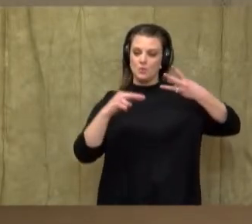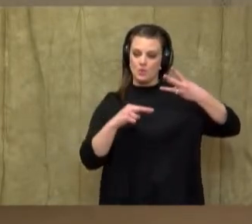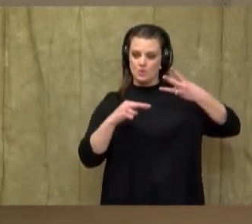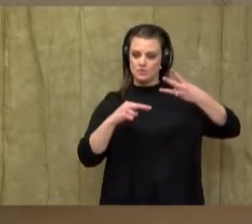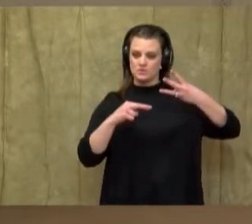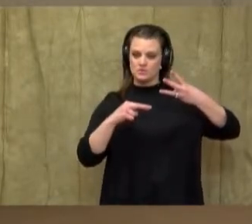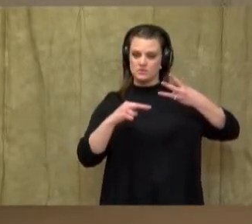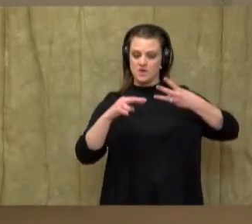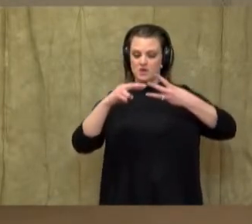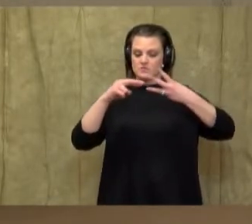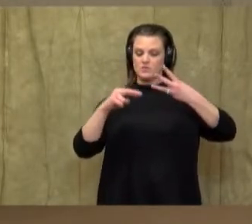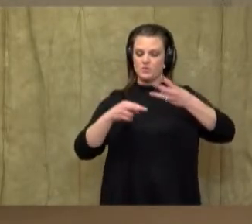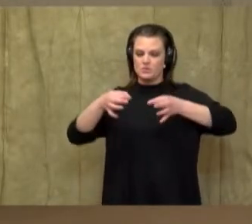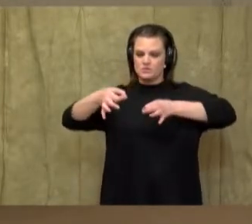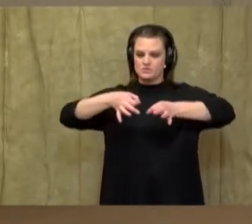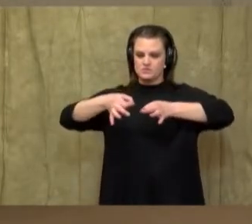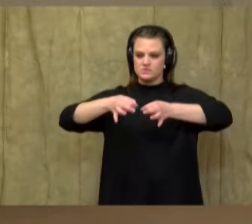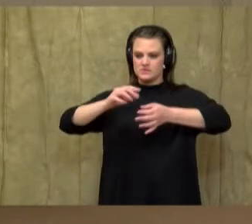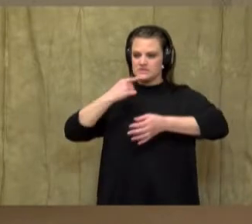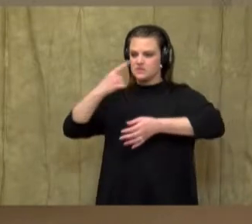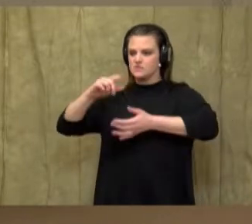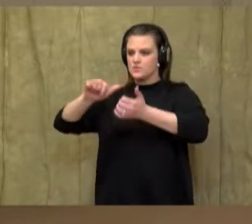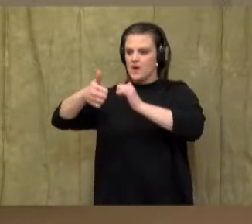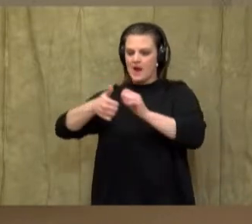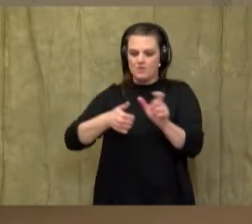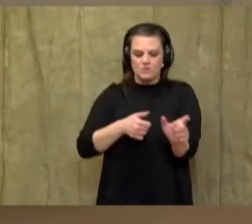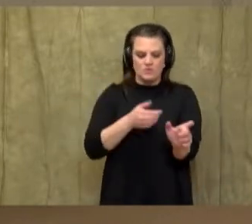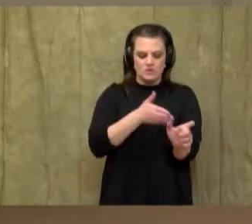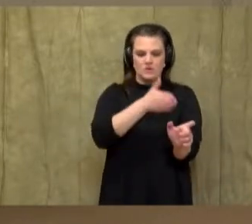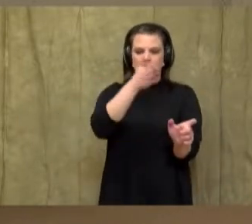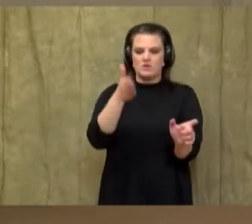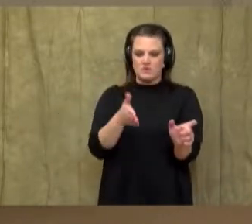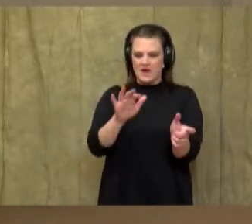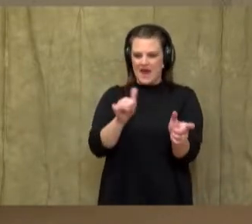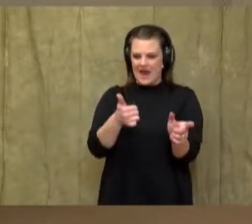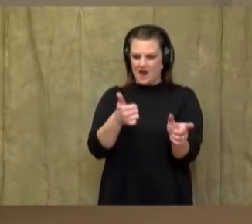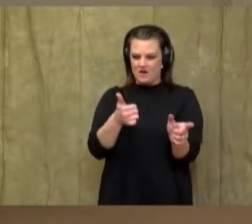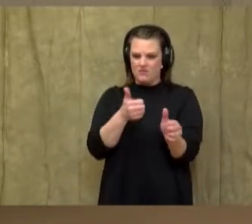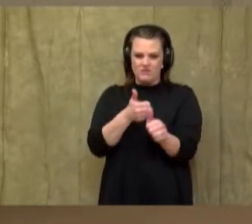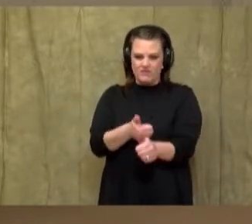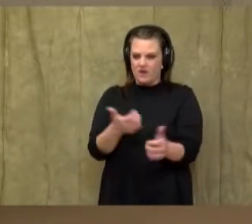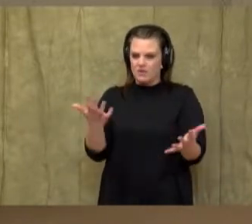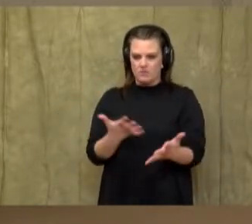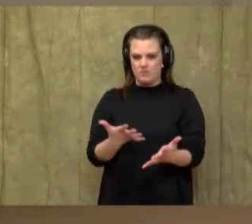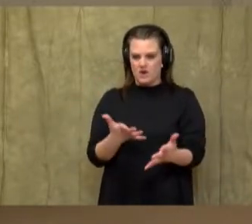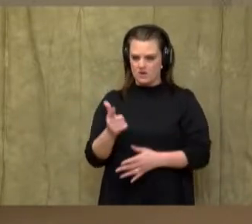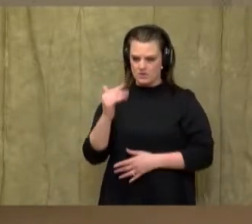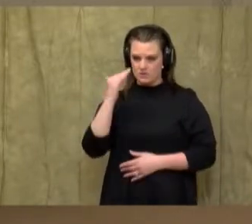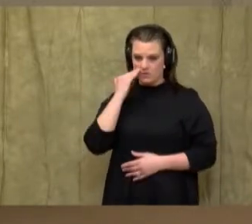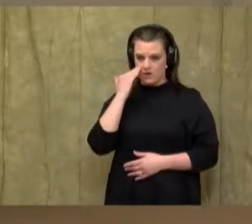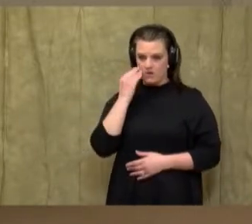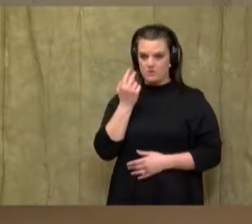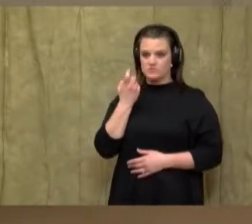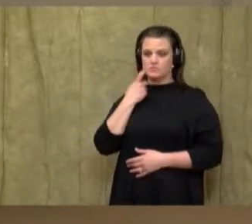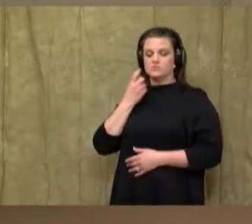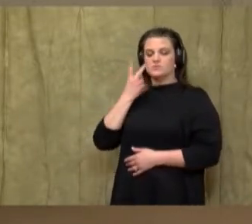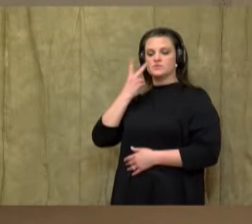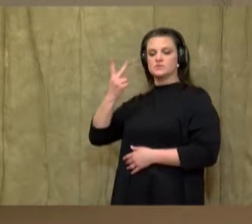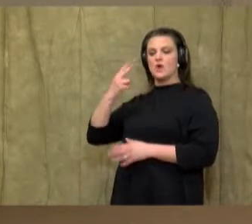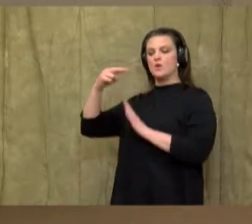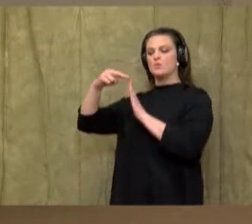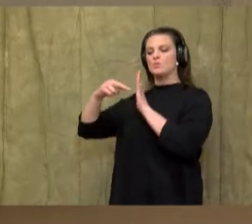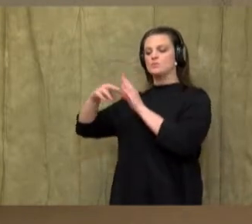from one term in a pattern to the next, right? And then what we just saw in those patterns, we had rules.